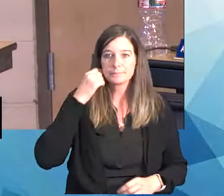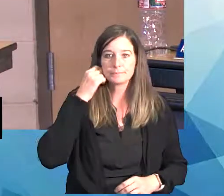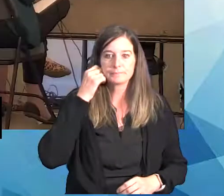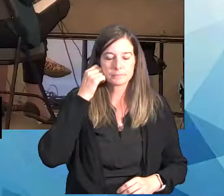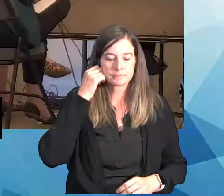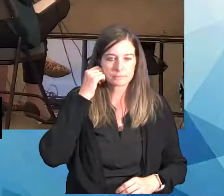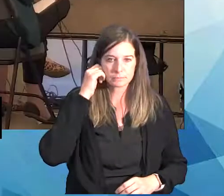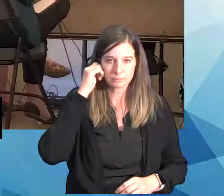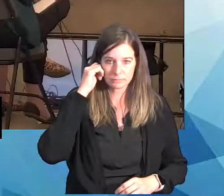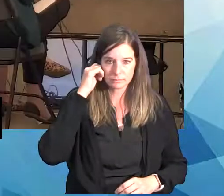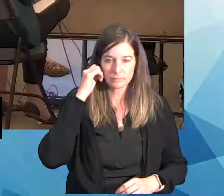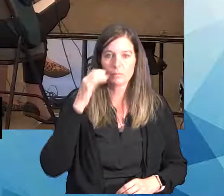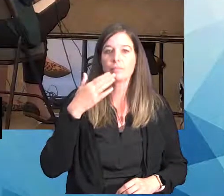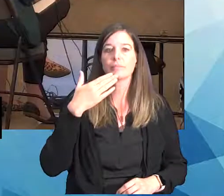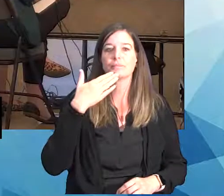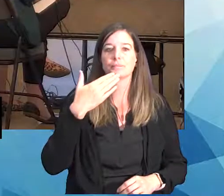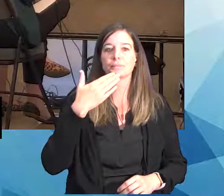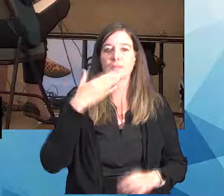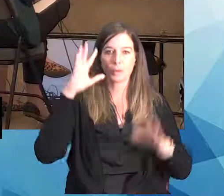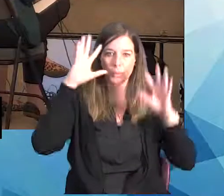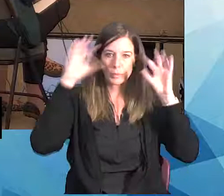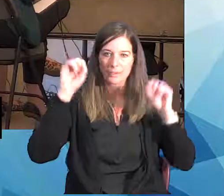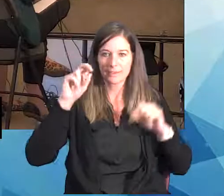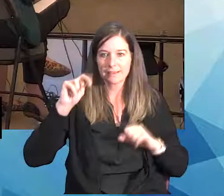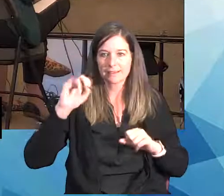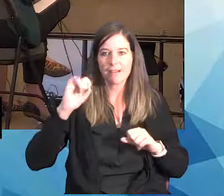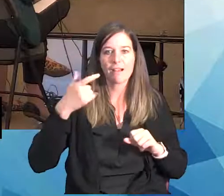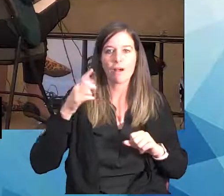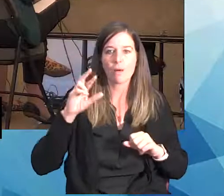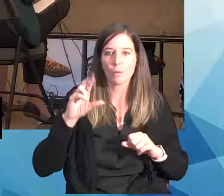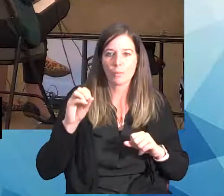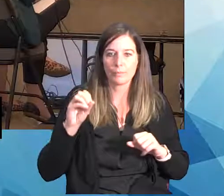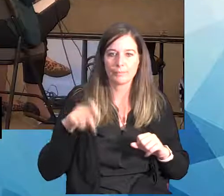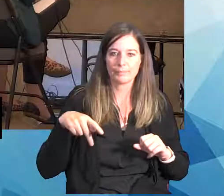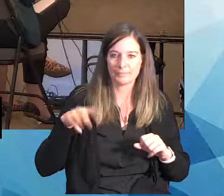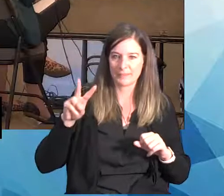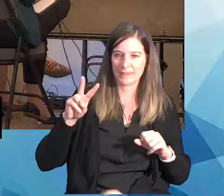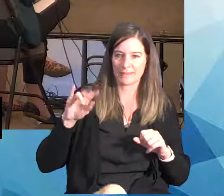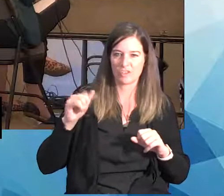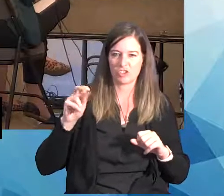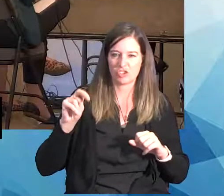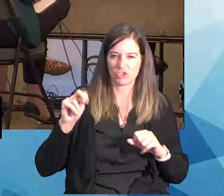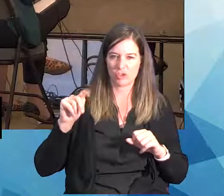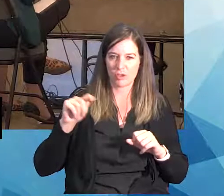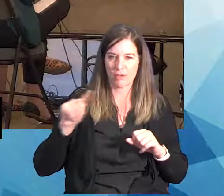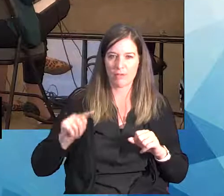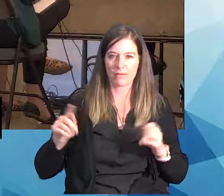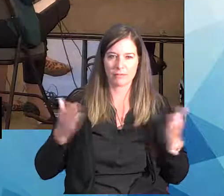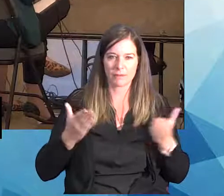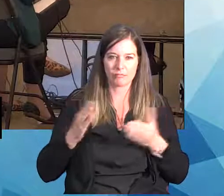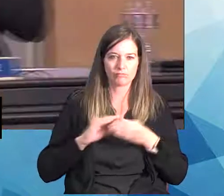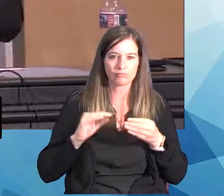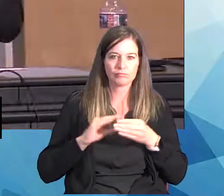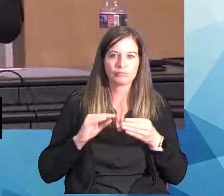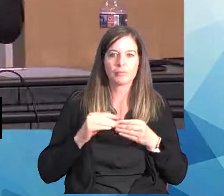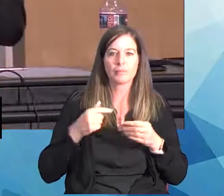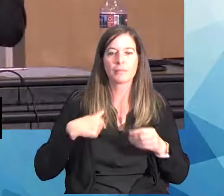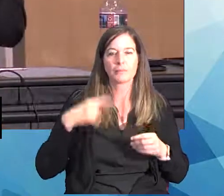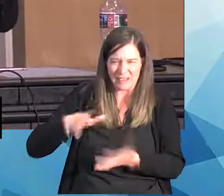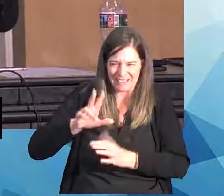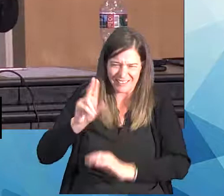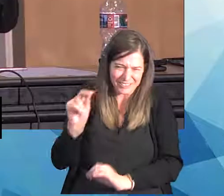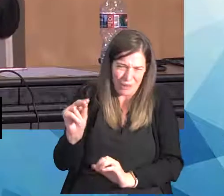Thank you, President Nigro. This is PV Jans. I'm considering two things. I think it's necessary for the board